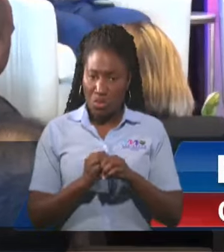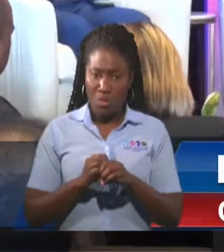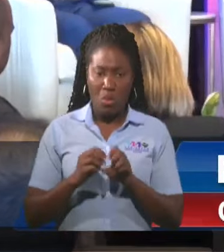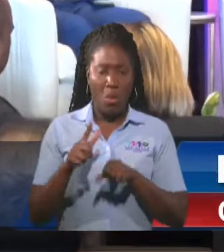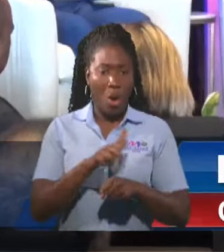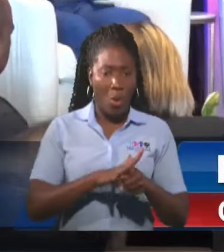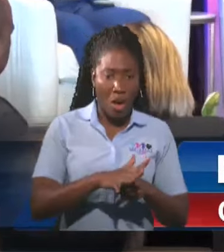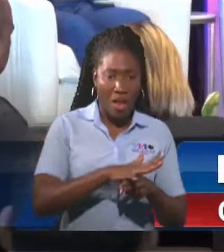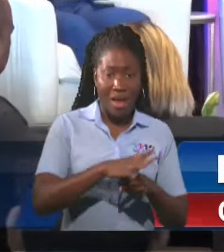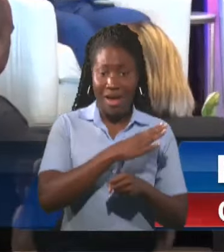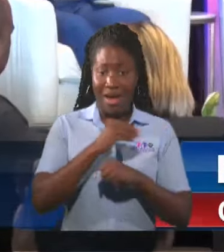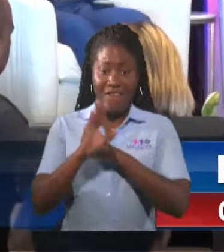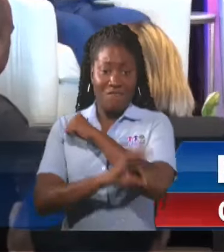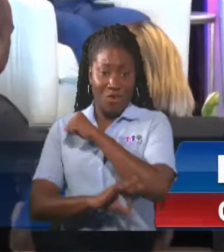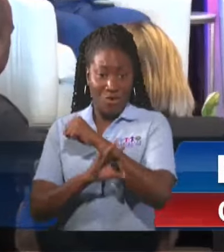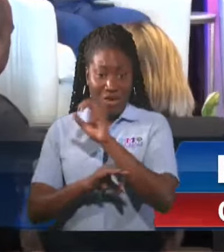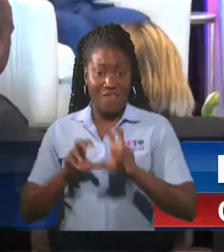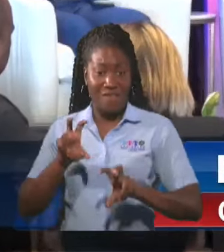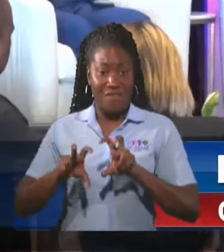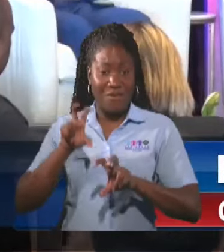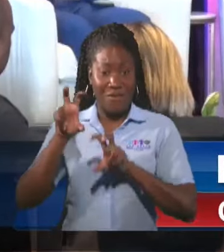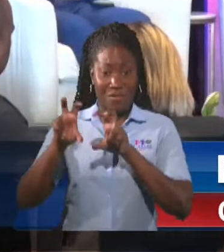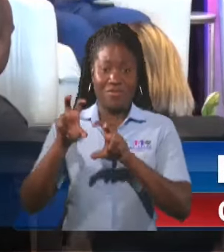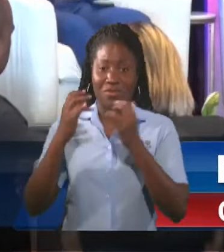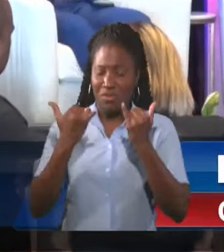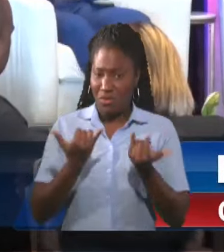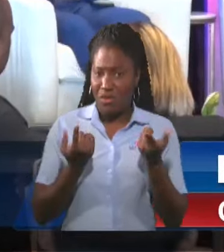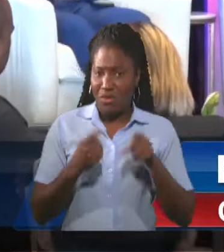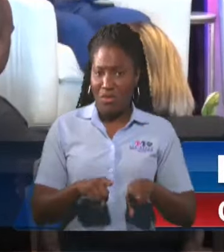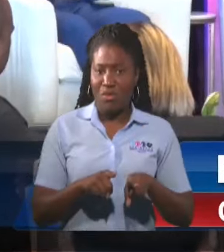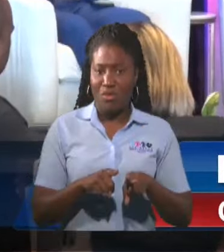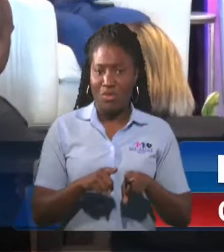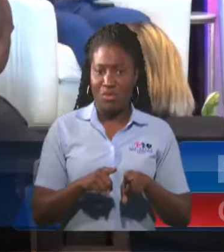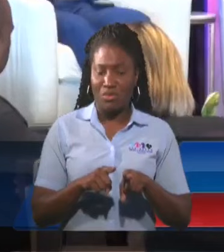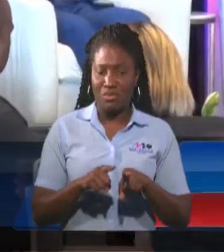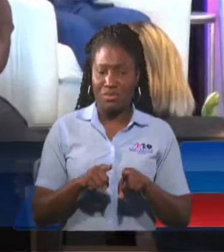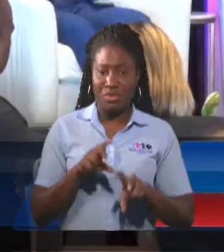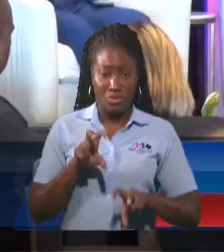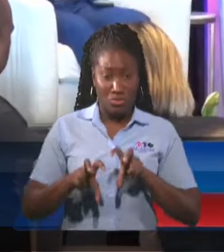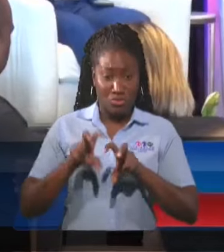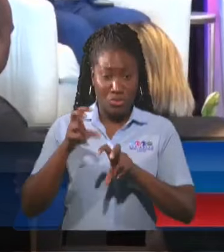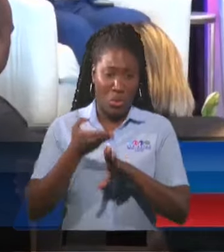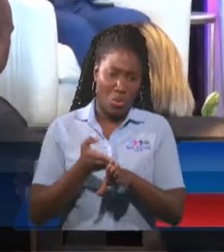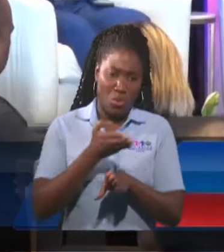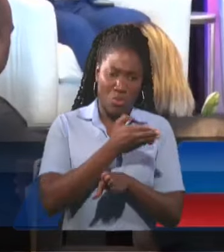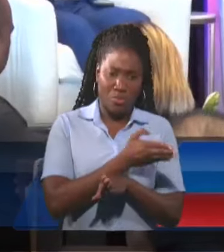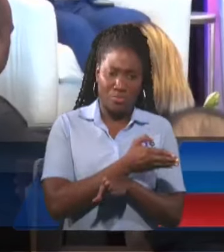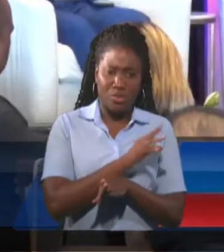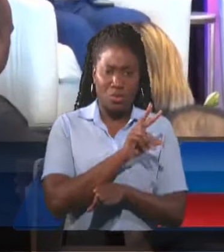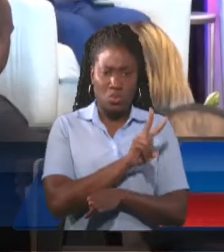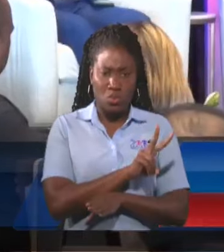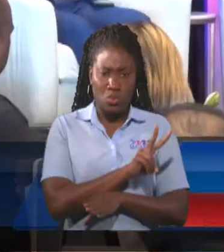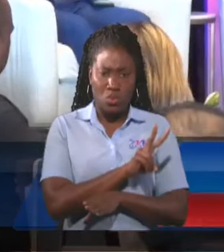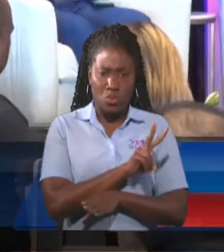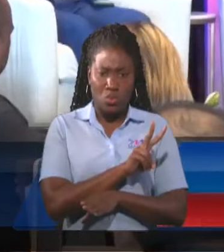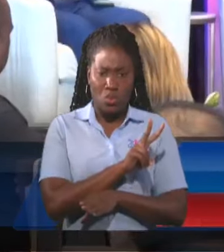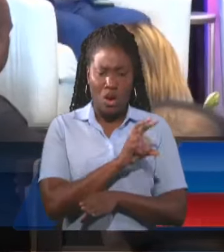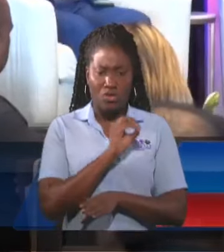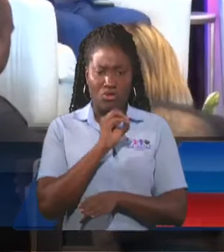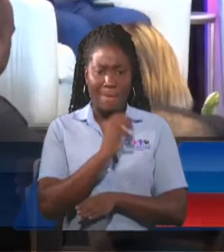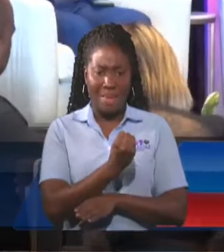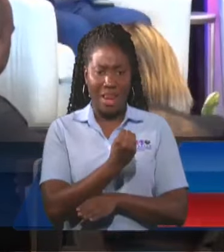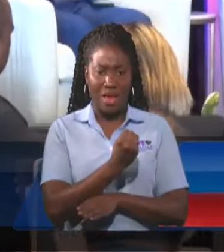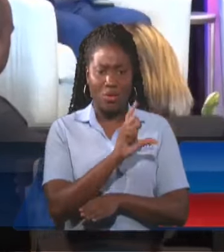foreign investment, moving our numbers of InvestTT from 200 million